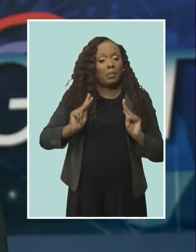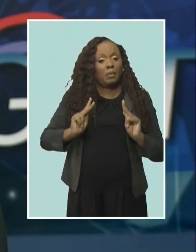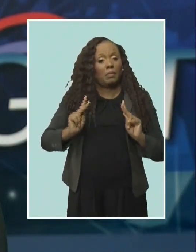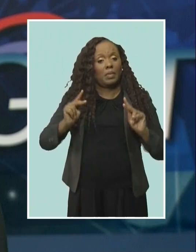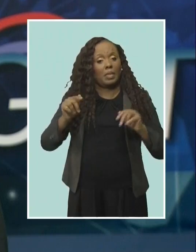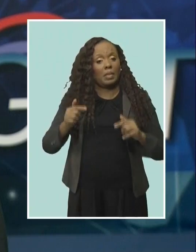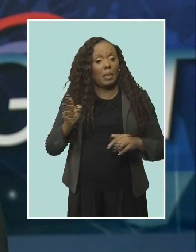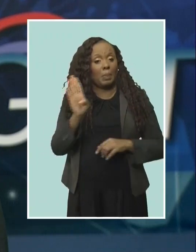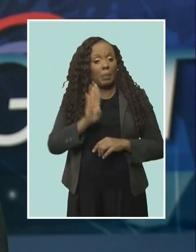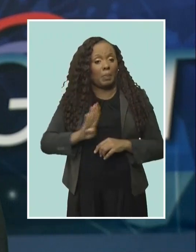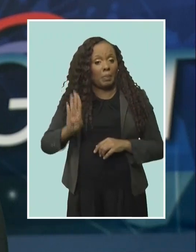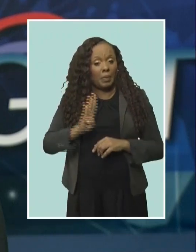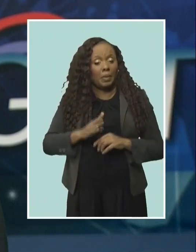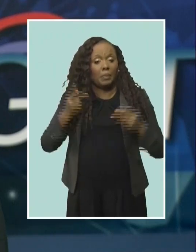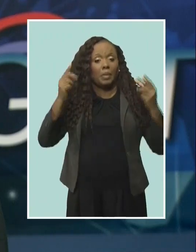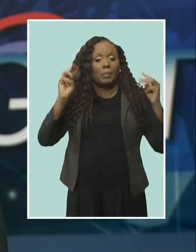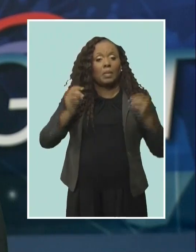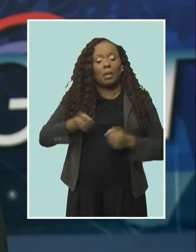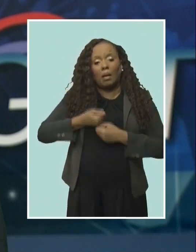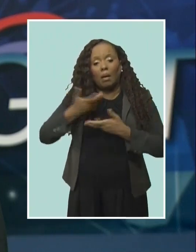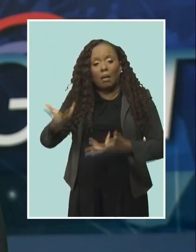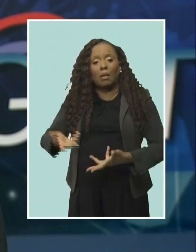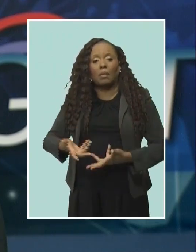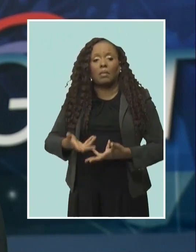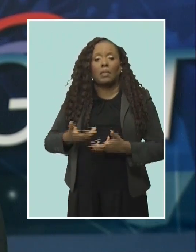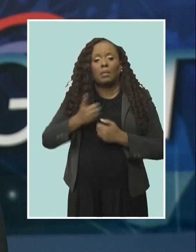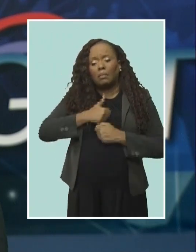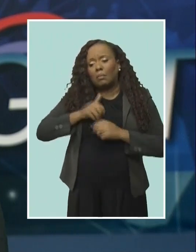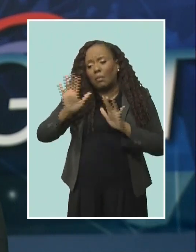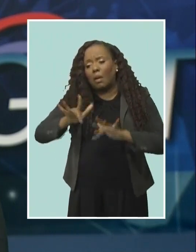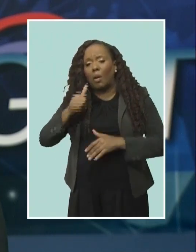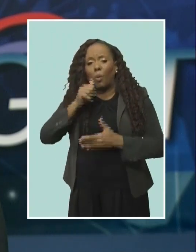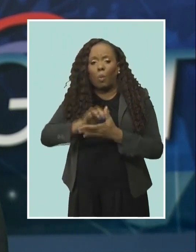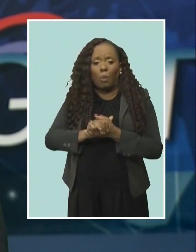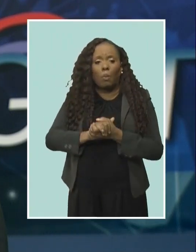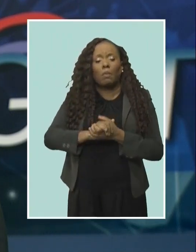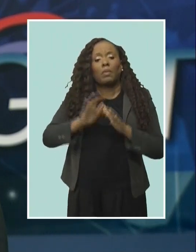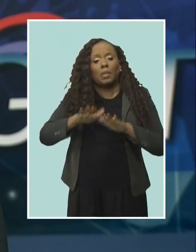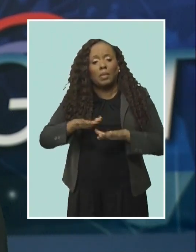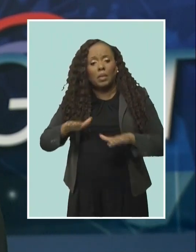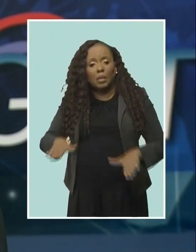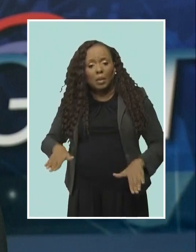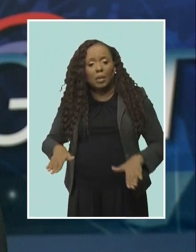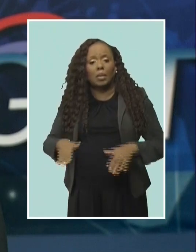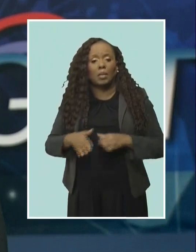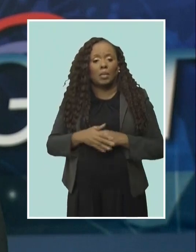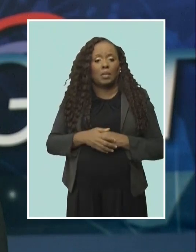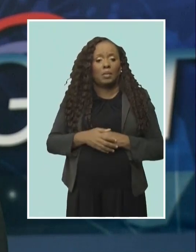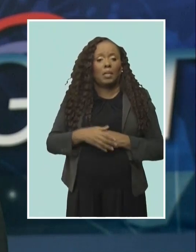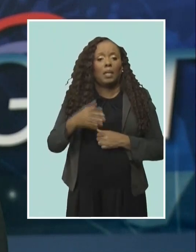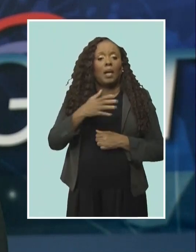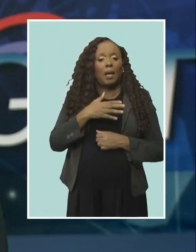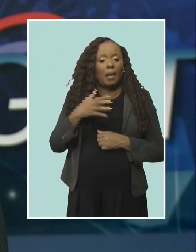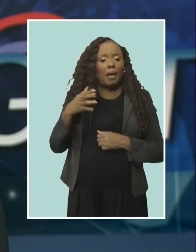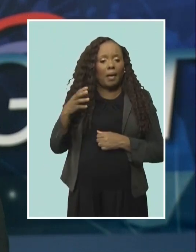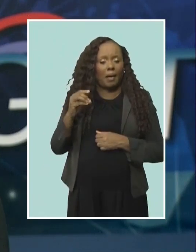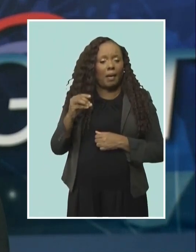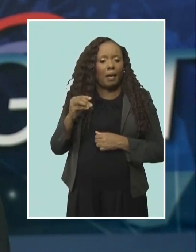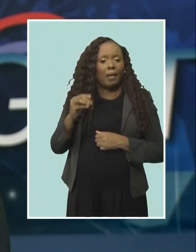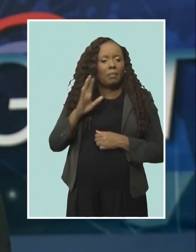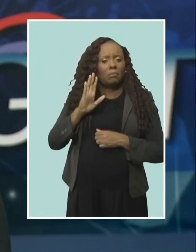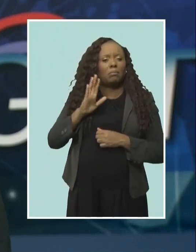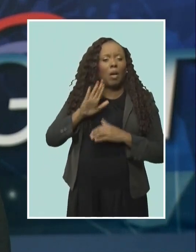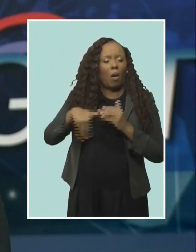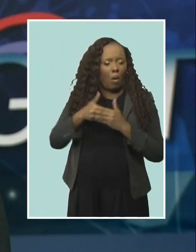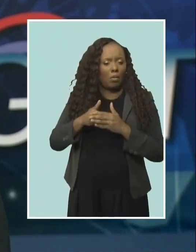Minister Motley extends condolences to his wife Margaret and his children Gloria Quinton, Sharifa Barrow,